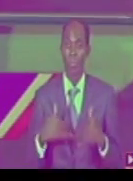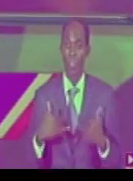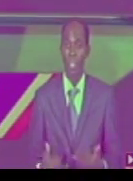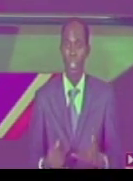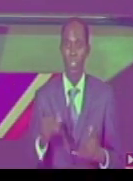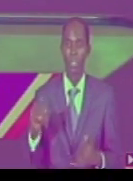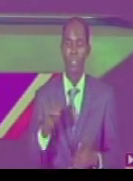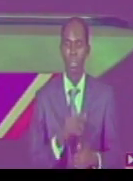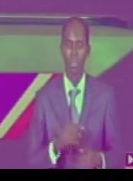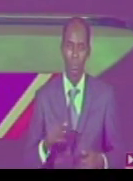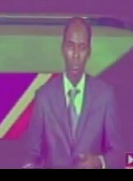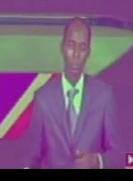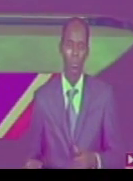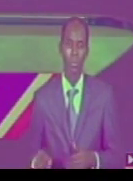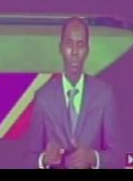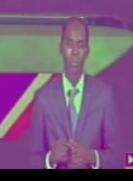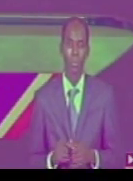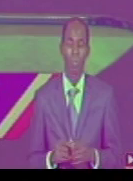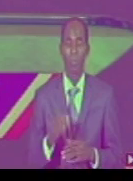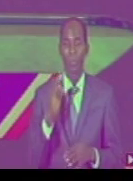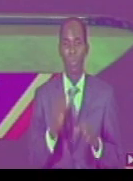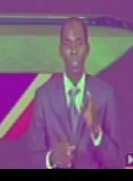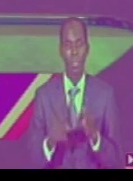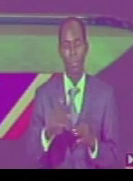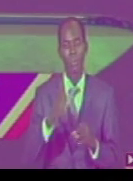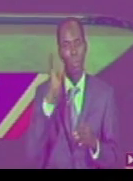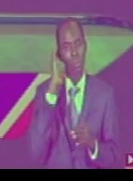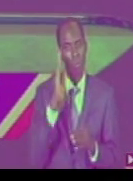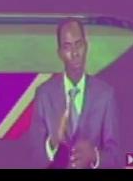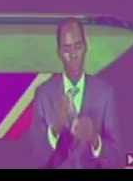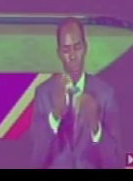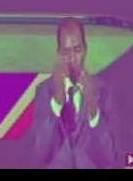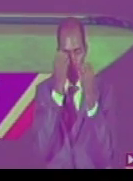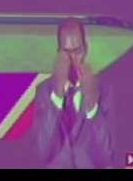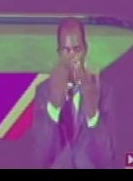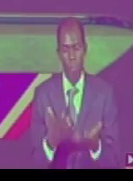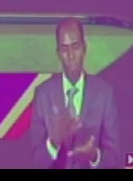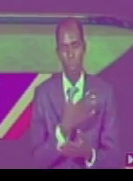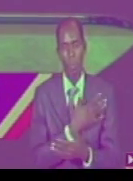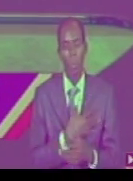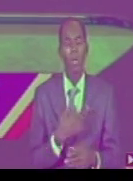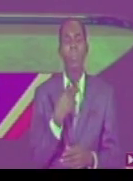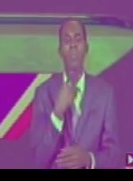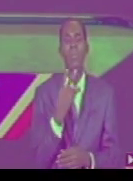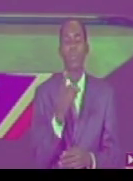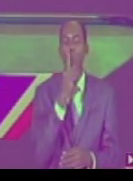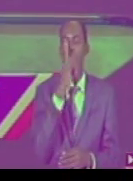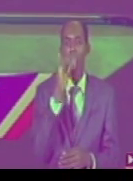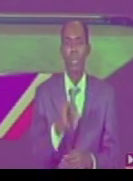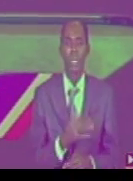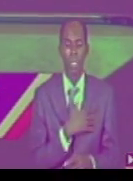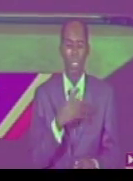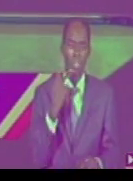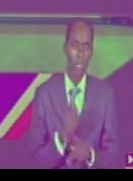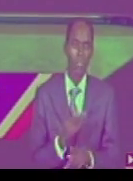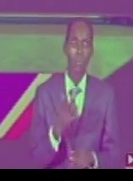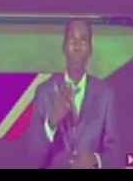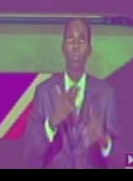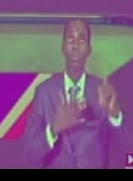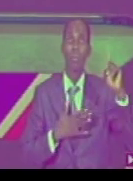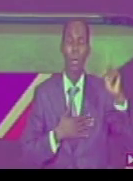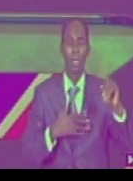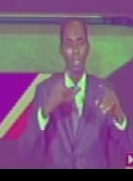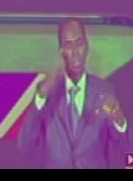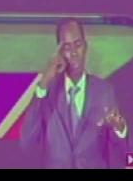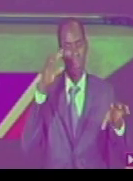therefore, if ye will obey my voice indeed, and keep my covenant,